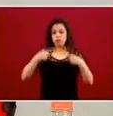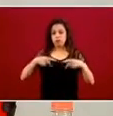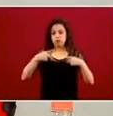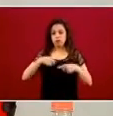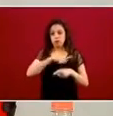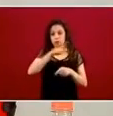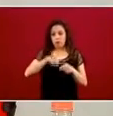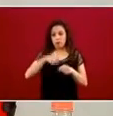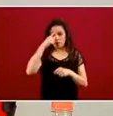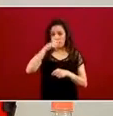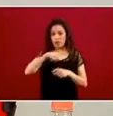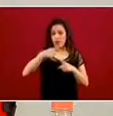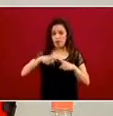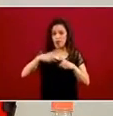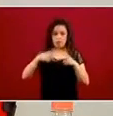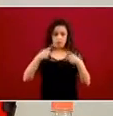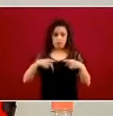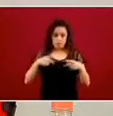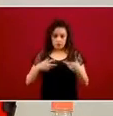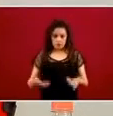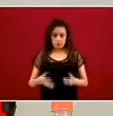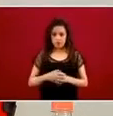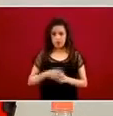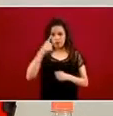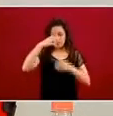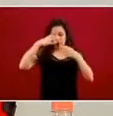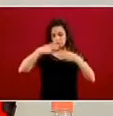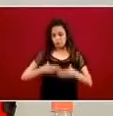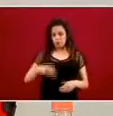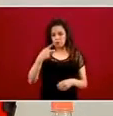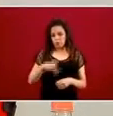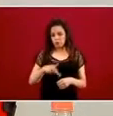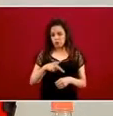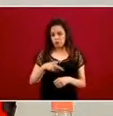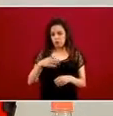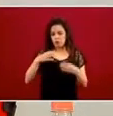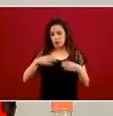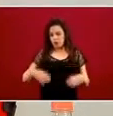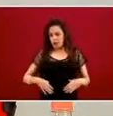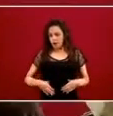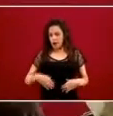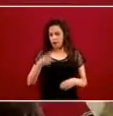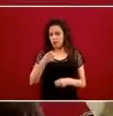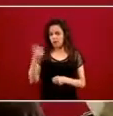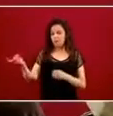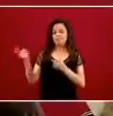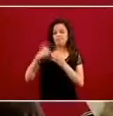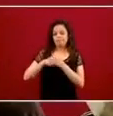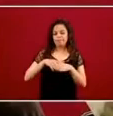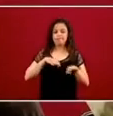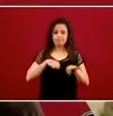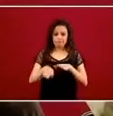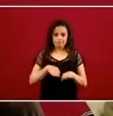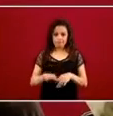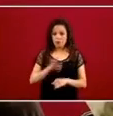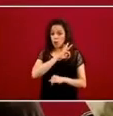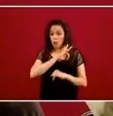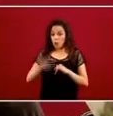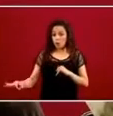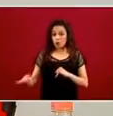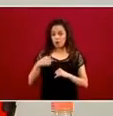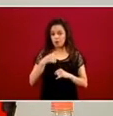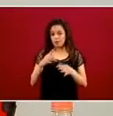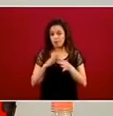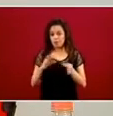And of course we will be providing the sufficient and the proper equipment for personal protection for dealing with